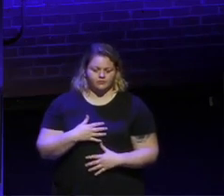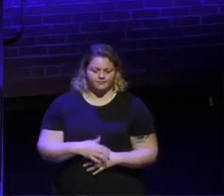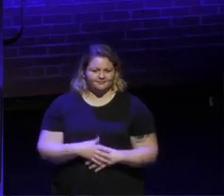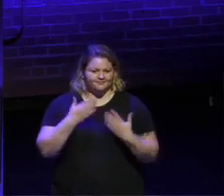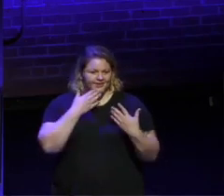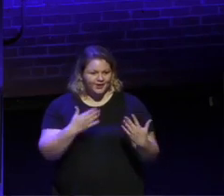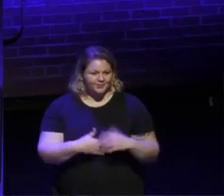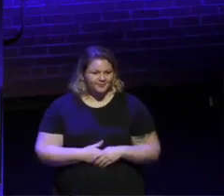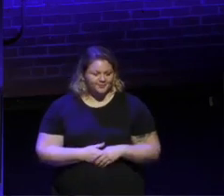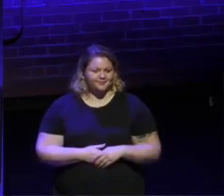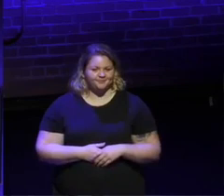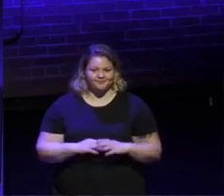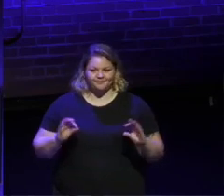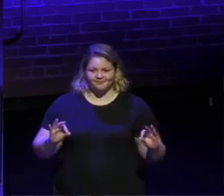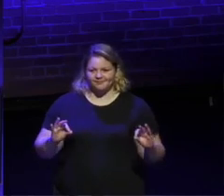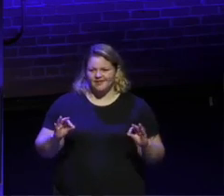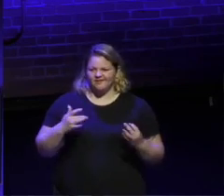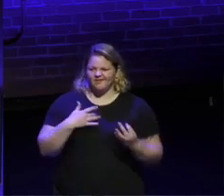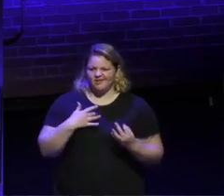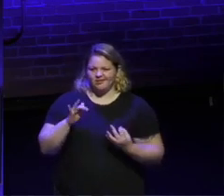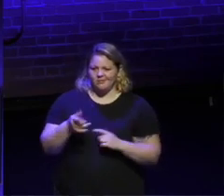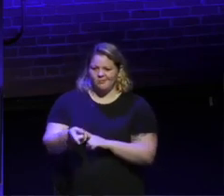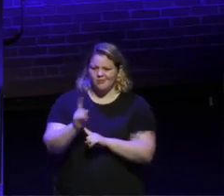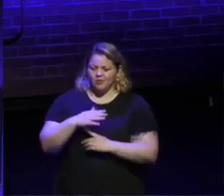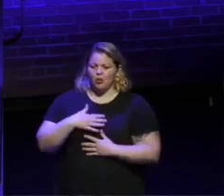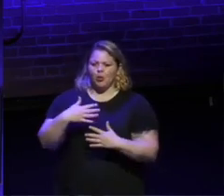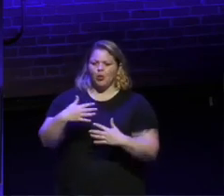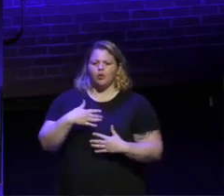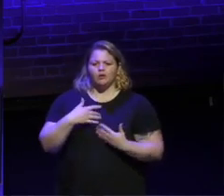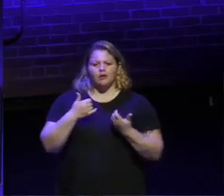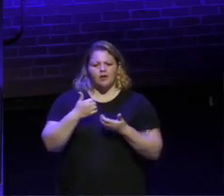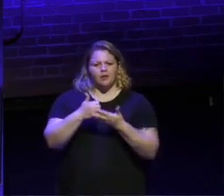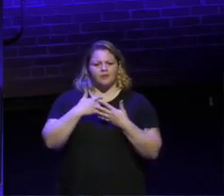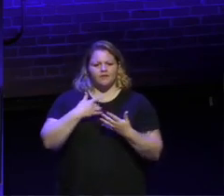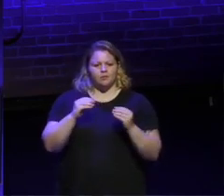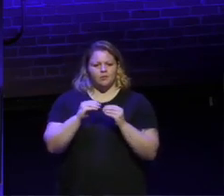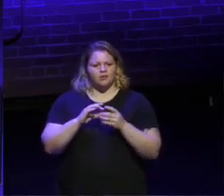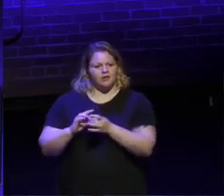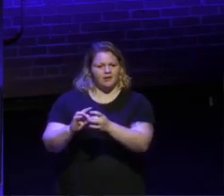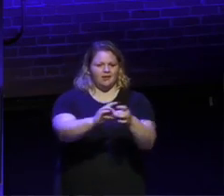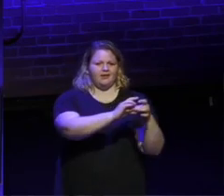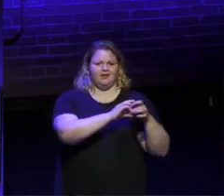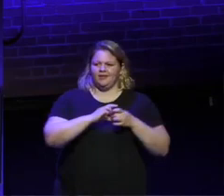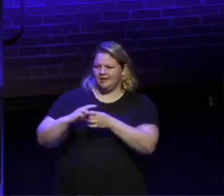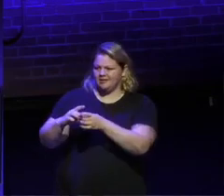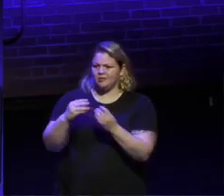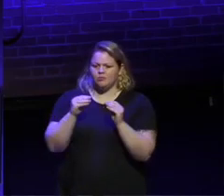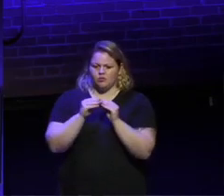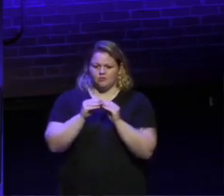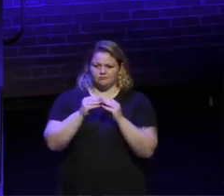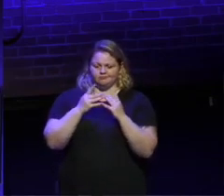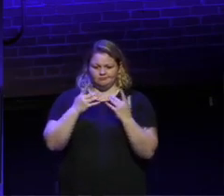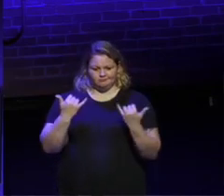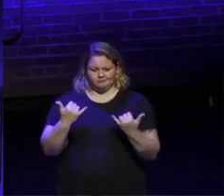Thanks. I think it helps us to feel a little more connected so that we can have a really great conversation with one another. So